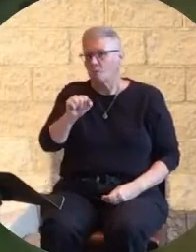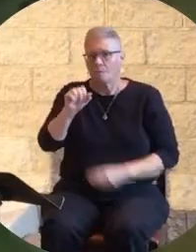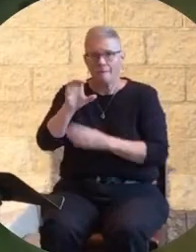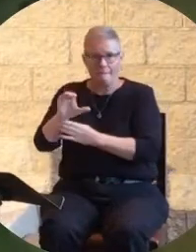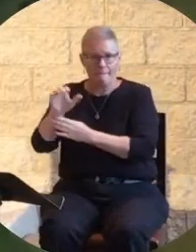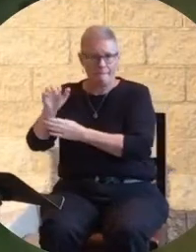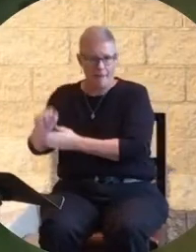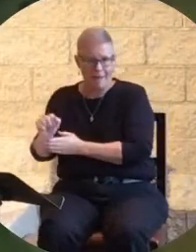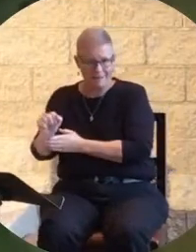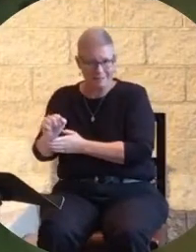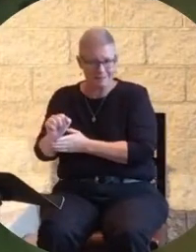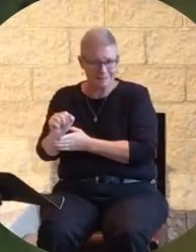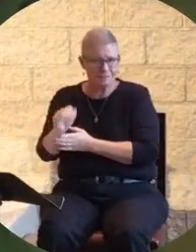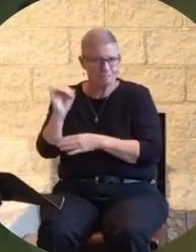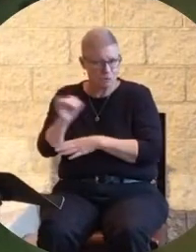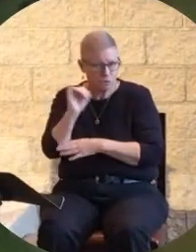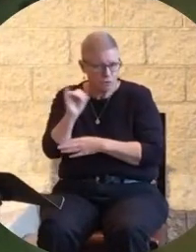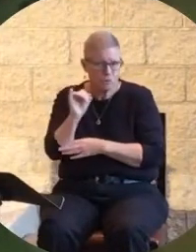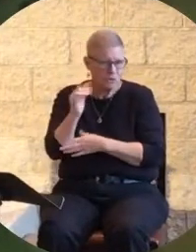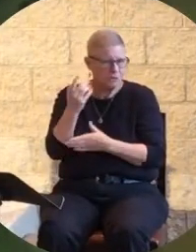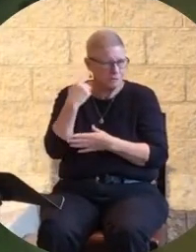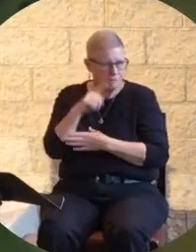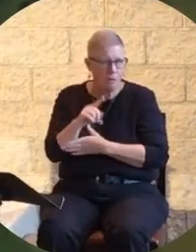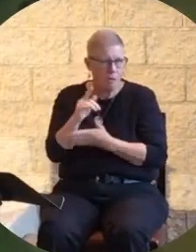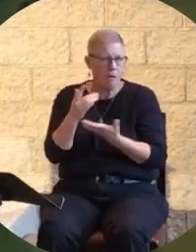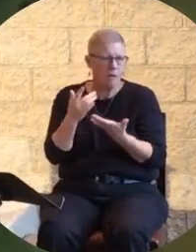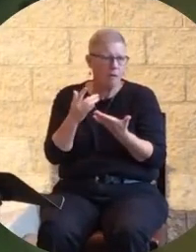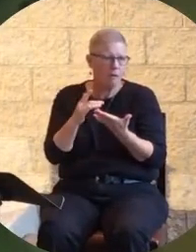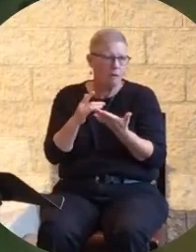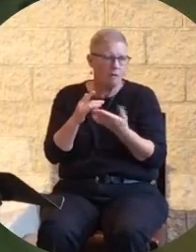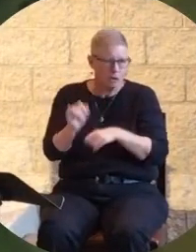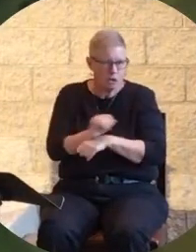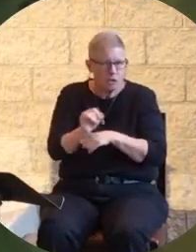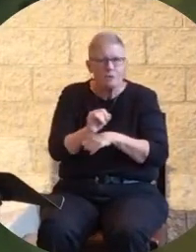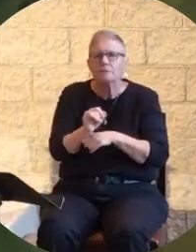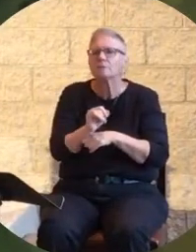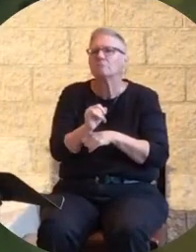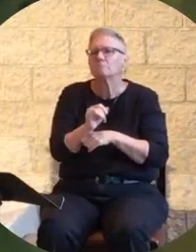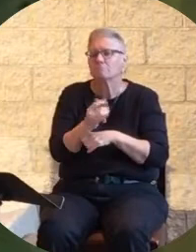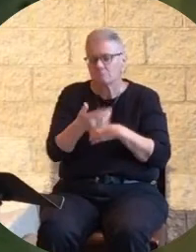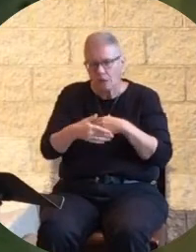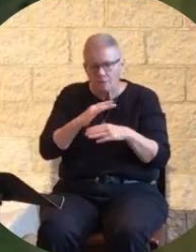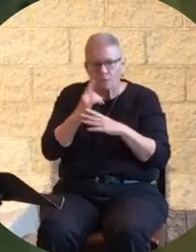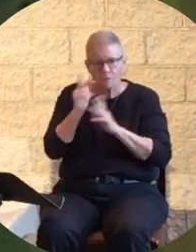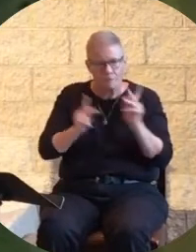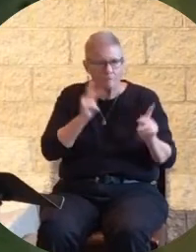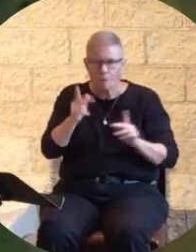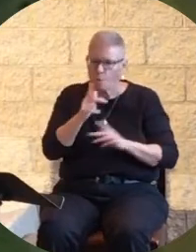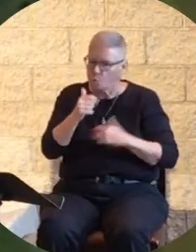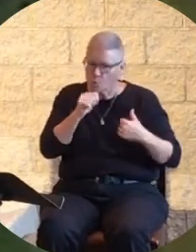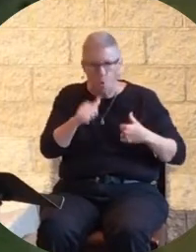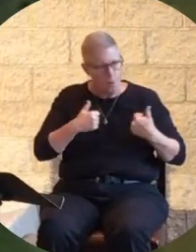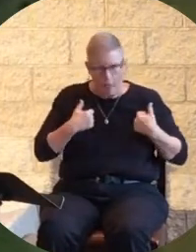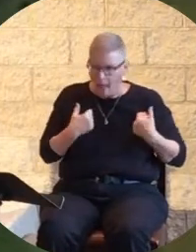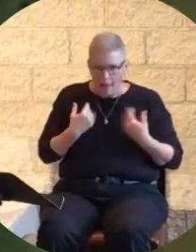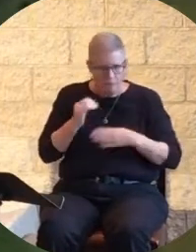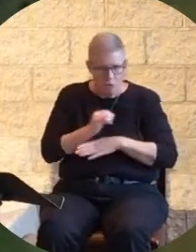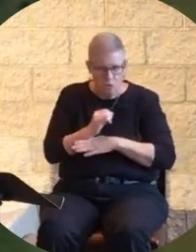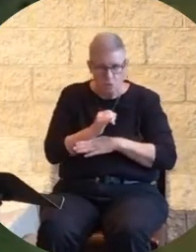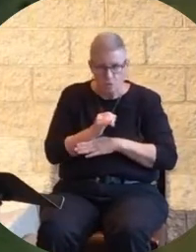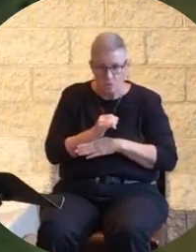which provided coverage, insurance coverage for folks who didn't have it. Black Lives